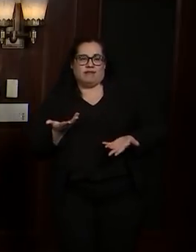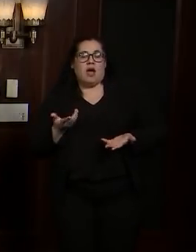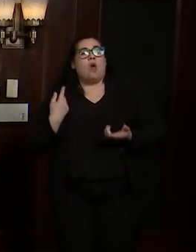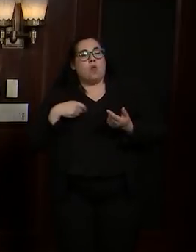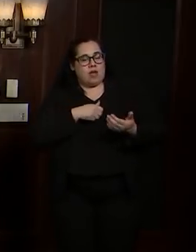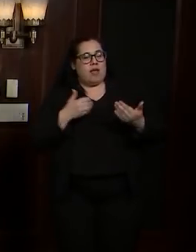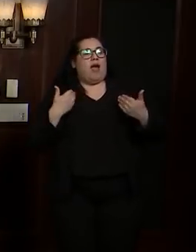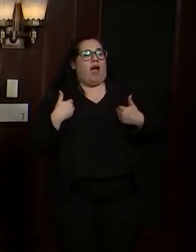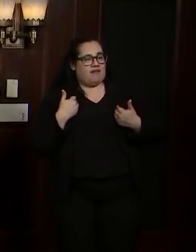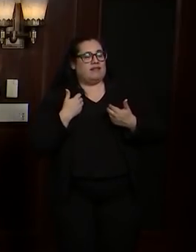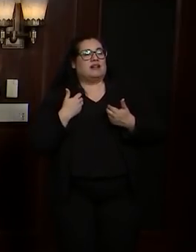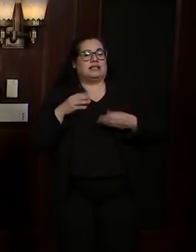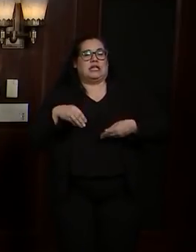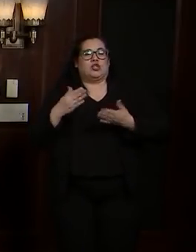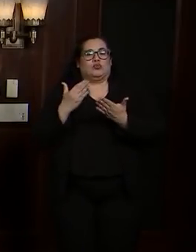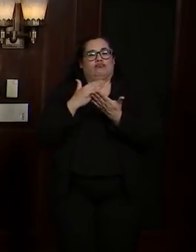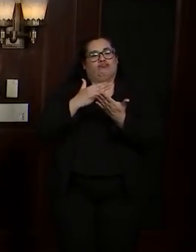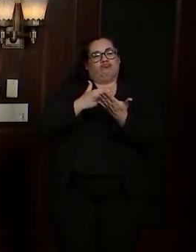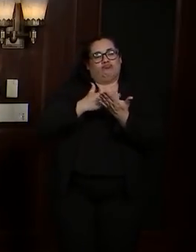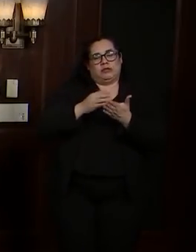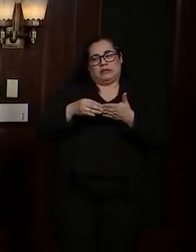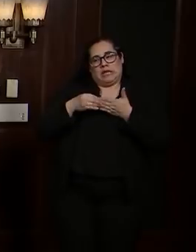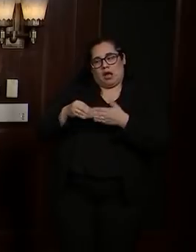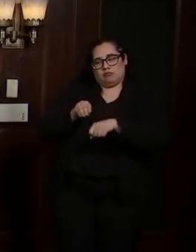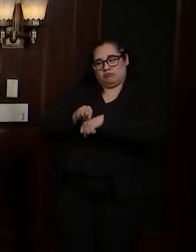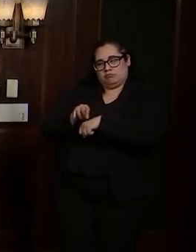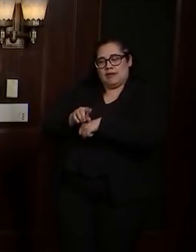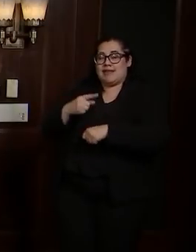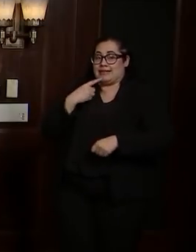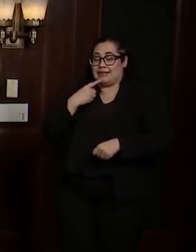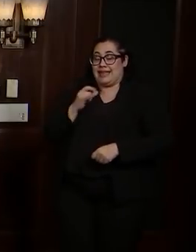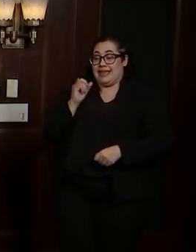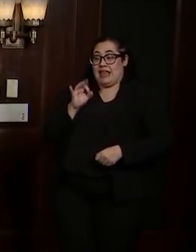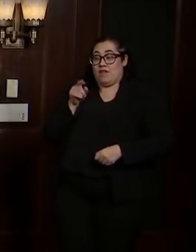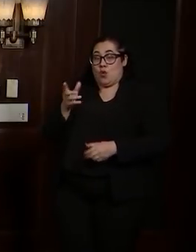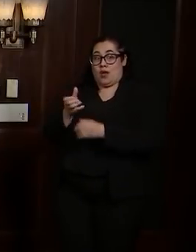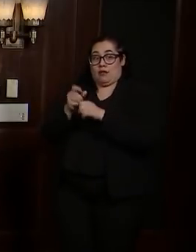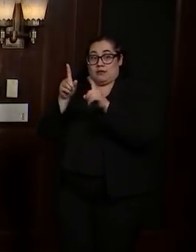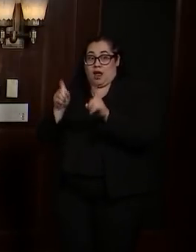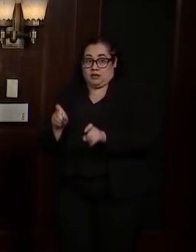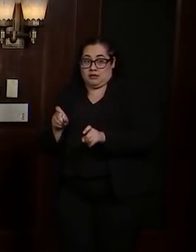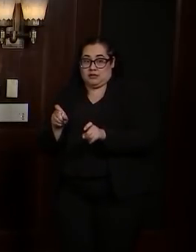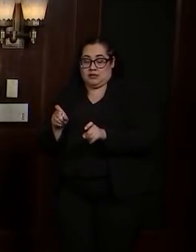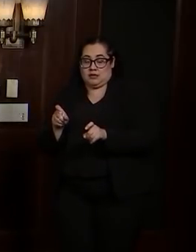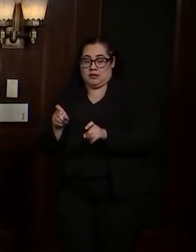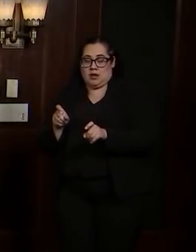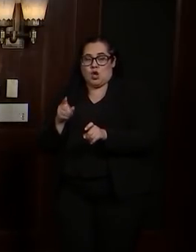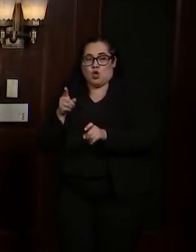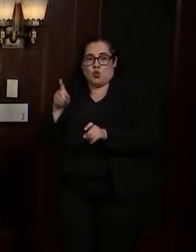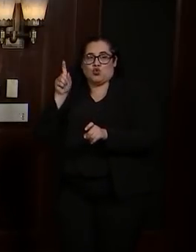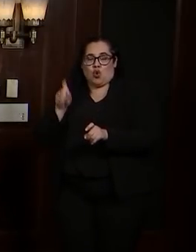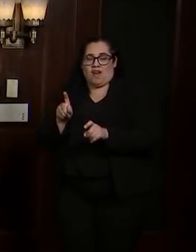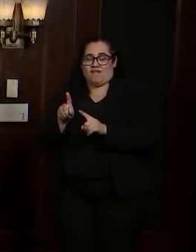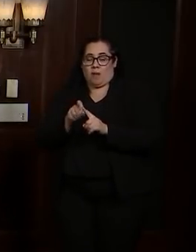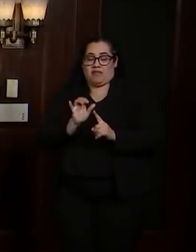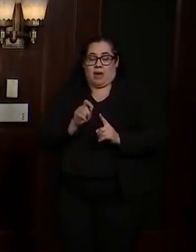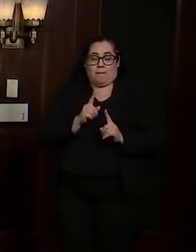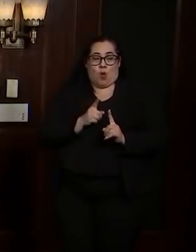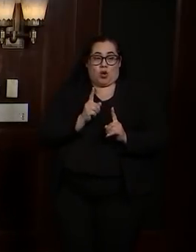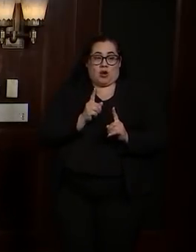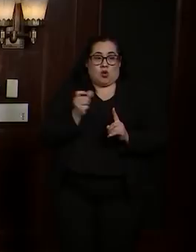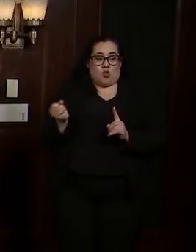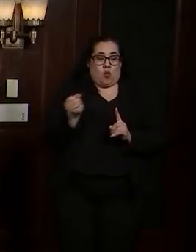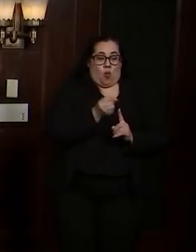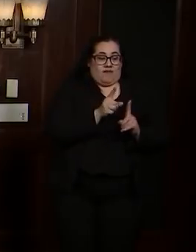We have issued guidance, however, that says if you get tested, you should, from the point you go in